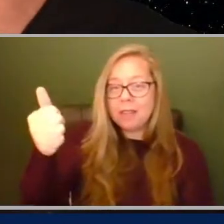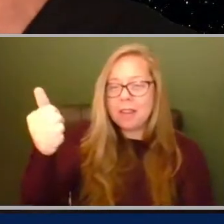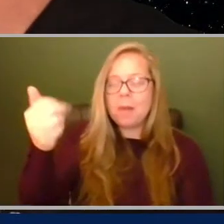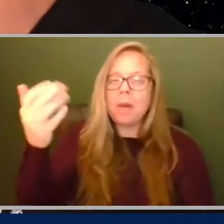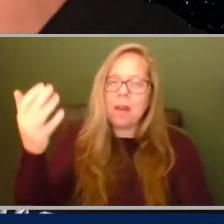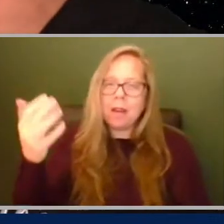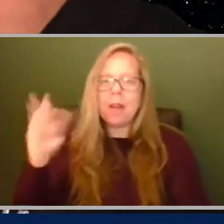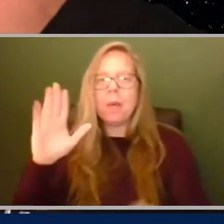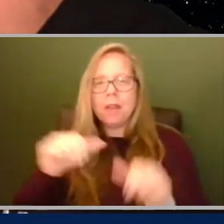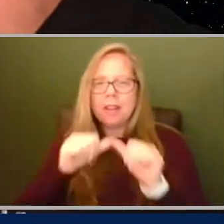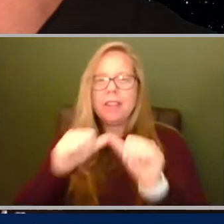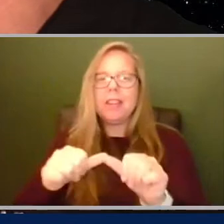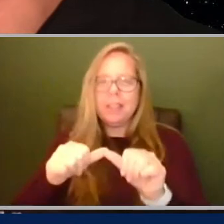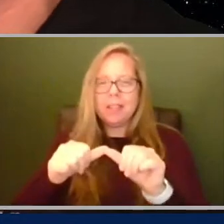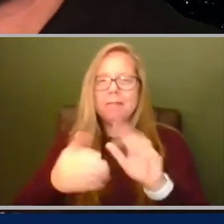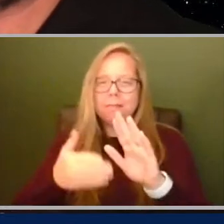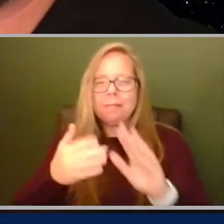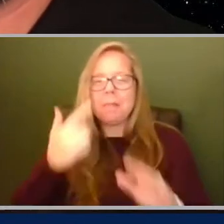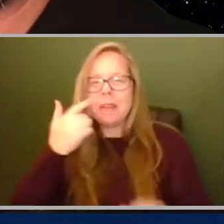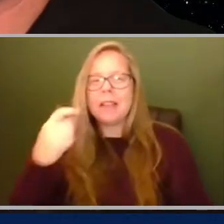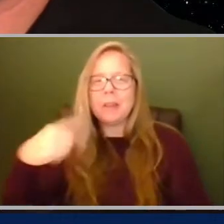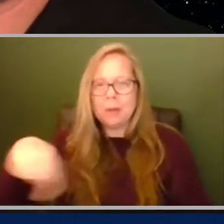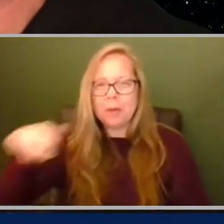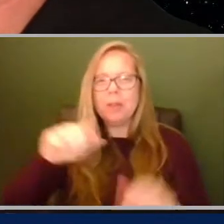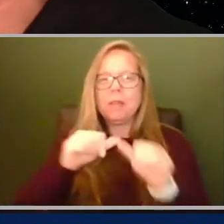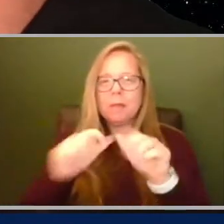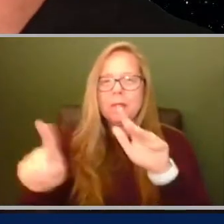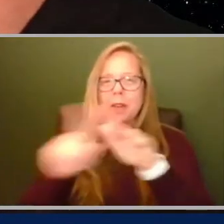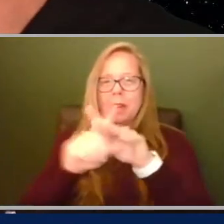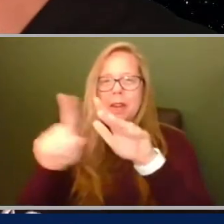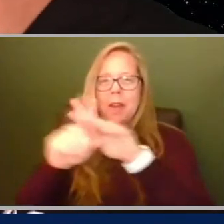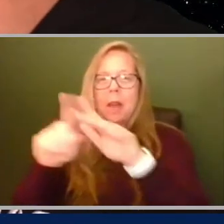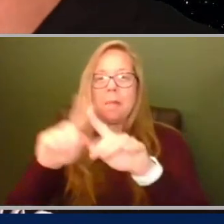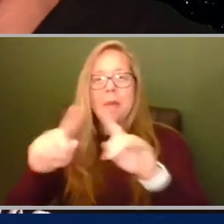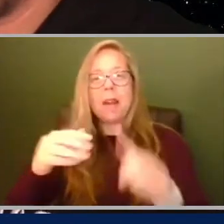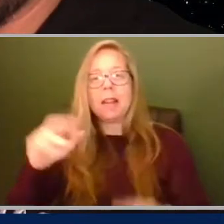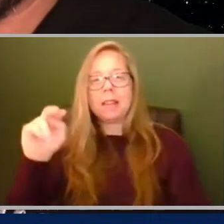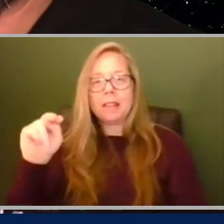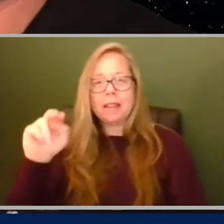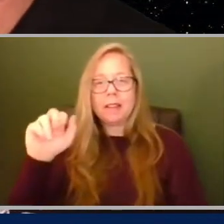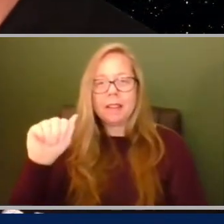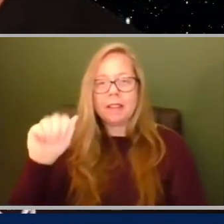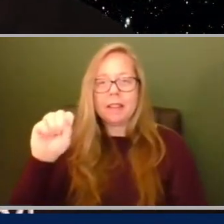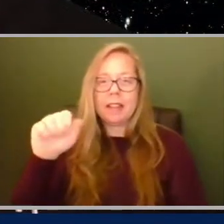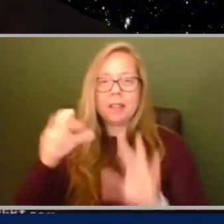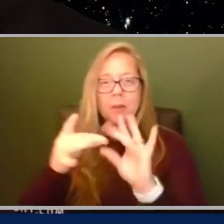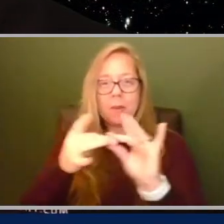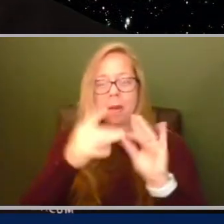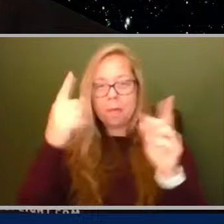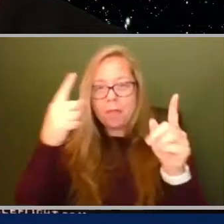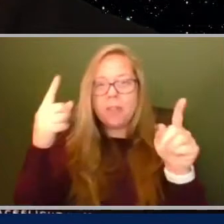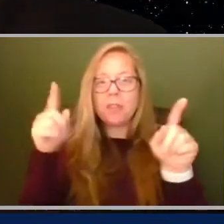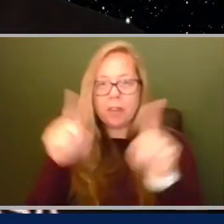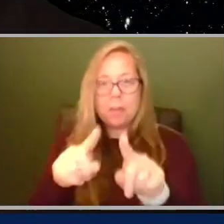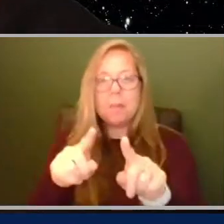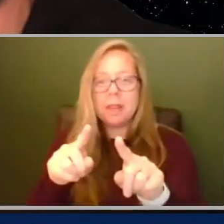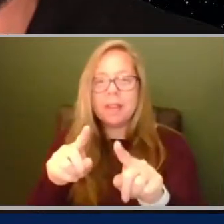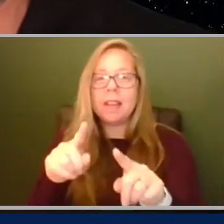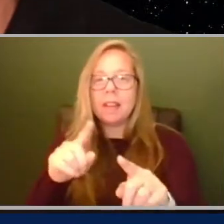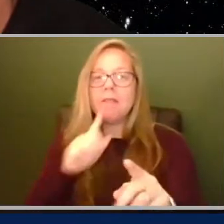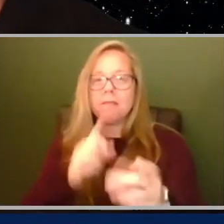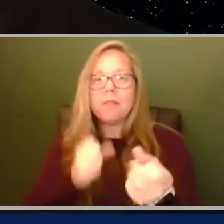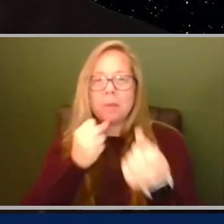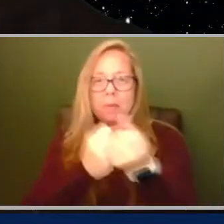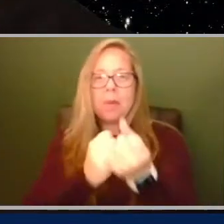showing up. But also, the Virtual Astronomy Live is supported through a NASA cooperative agreement awarded to the New York Space Grant Consortium. So massive thanks for